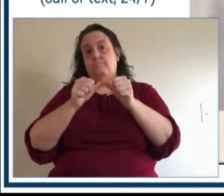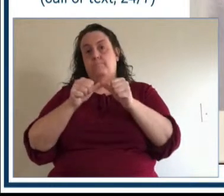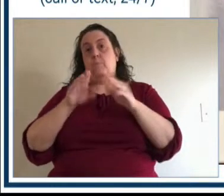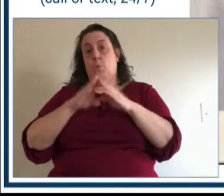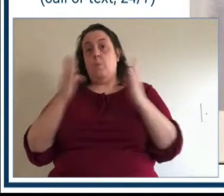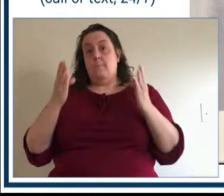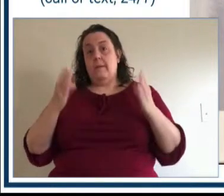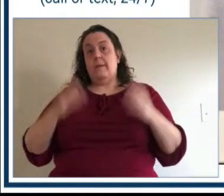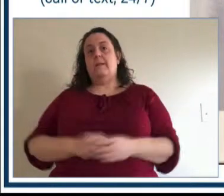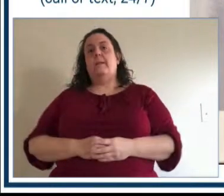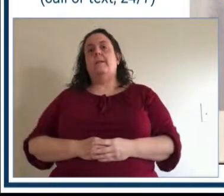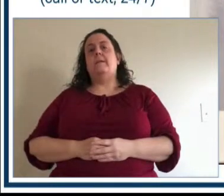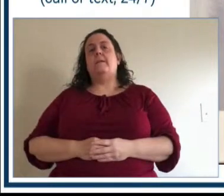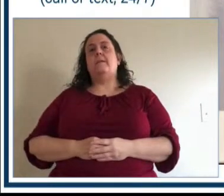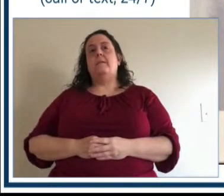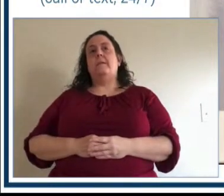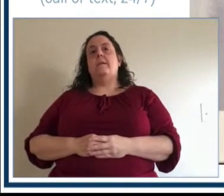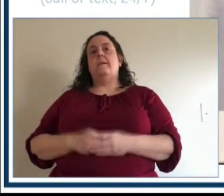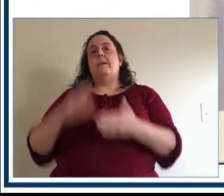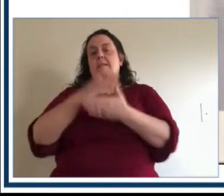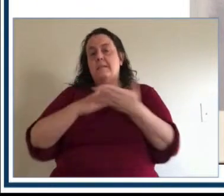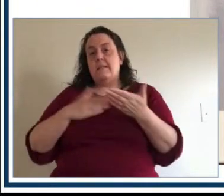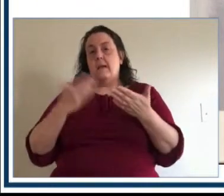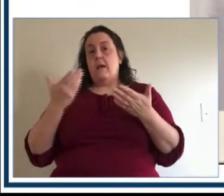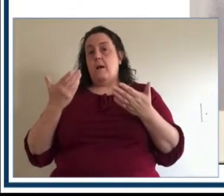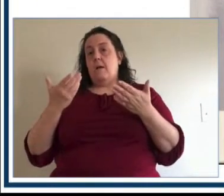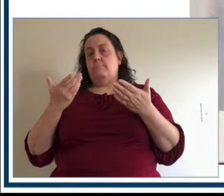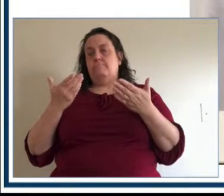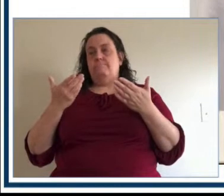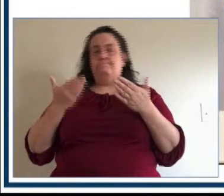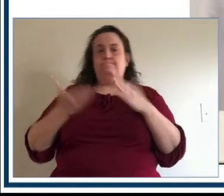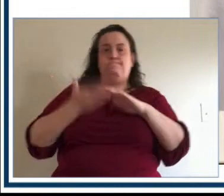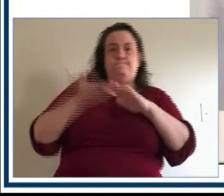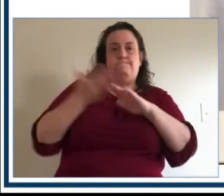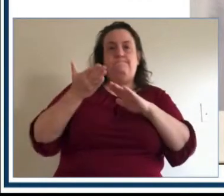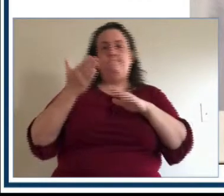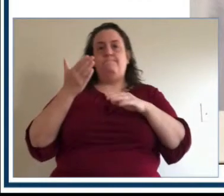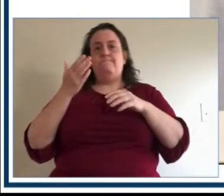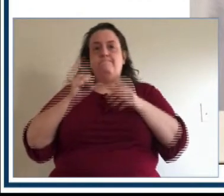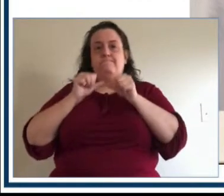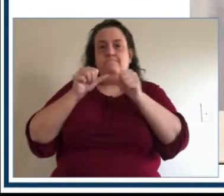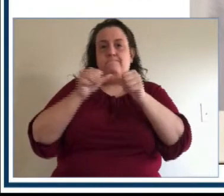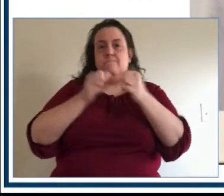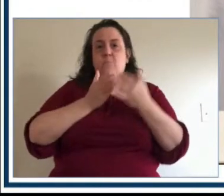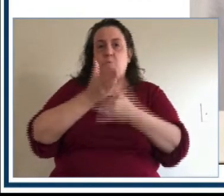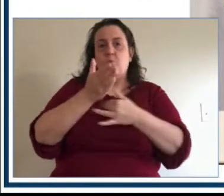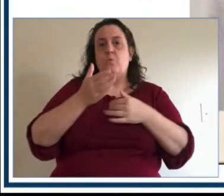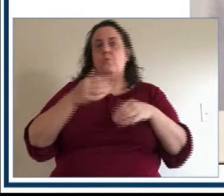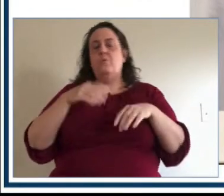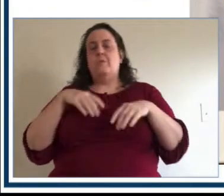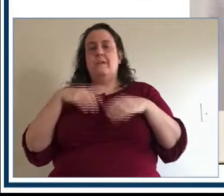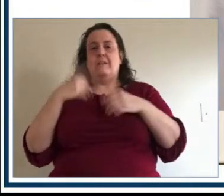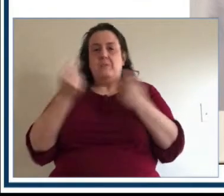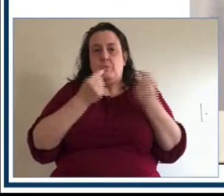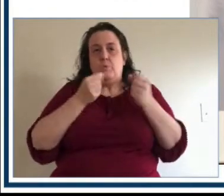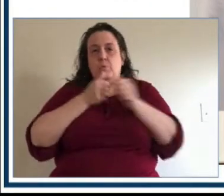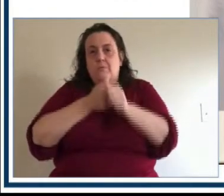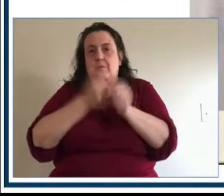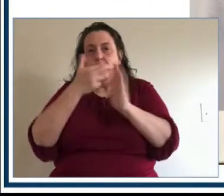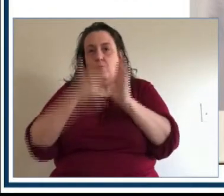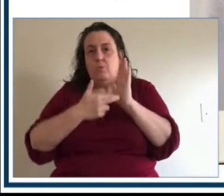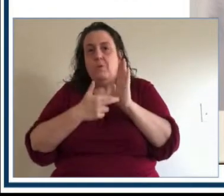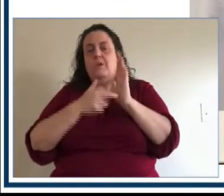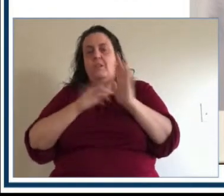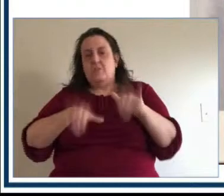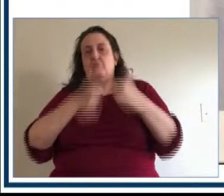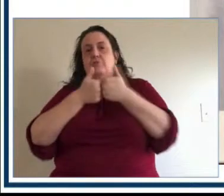that there may be some operational challenges with schools, but we'll continue to